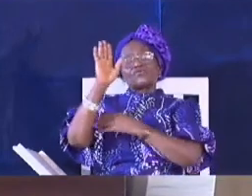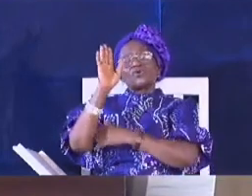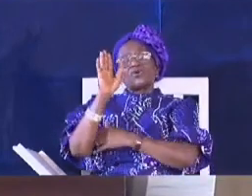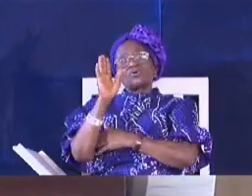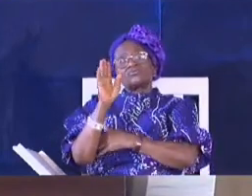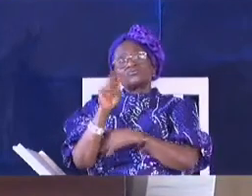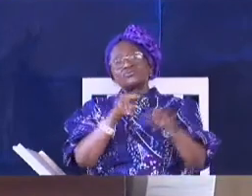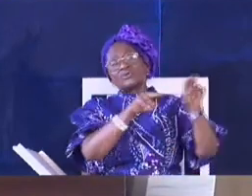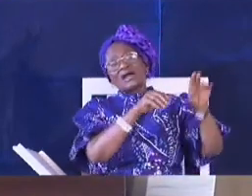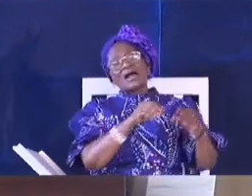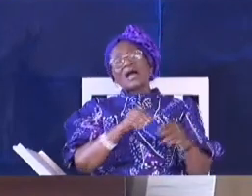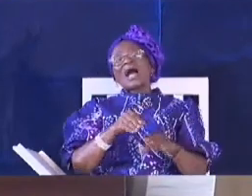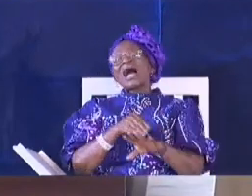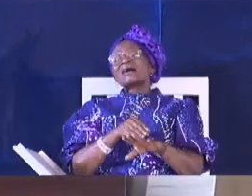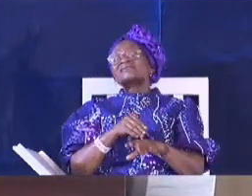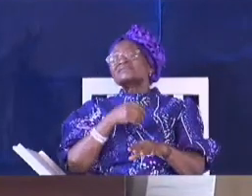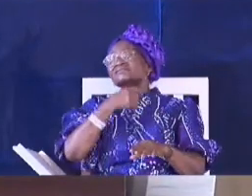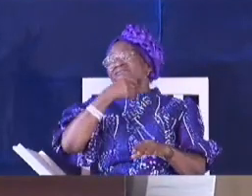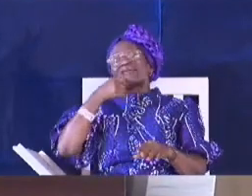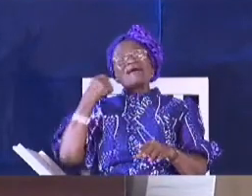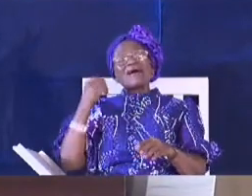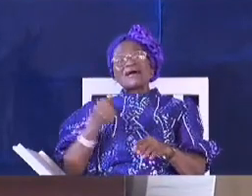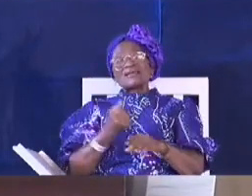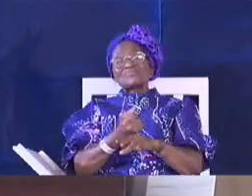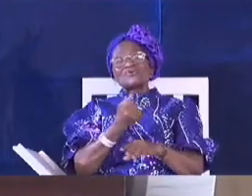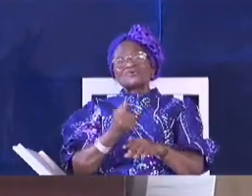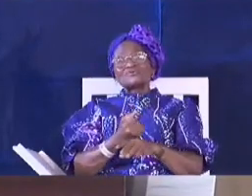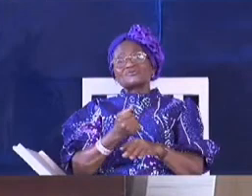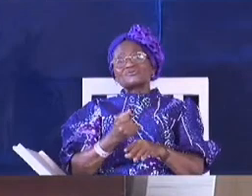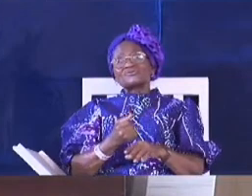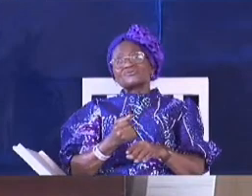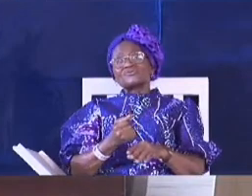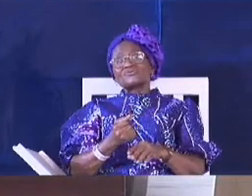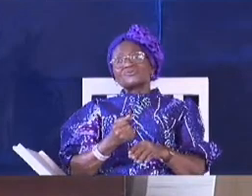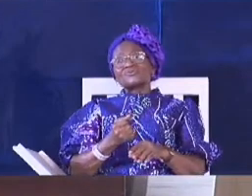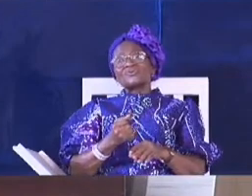bones and did as God commanded.